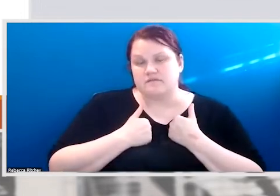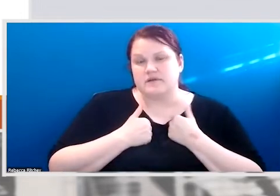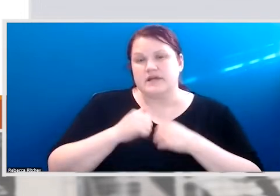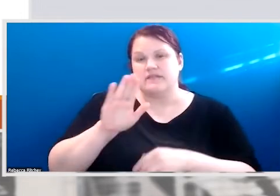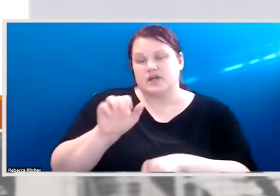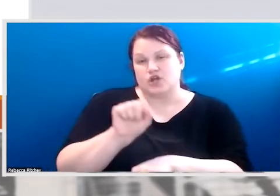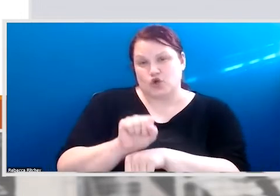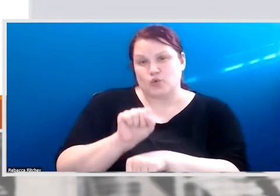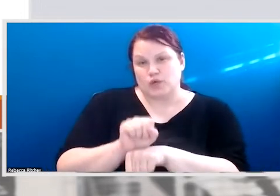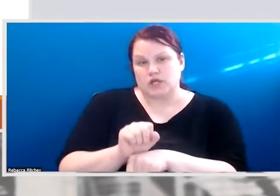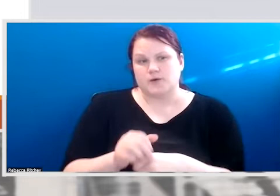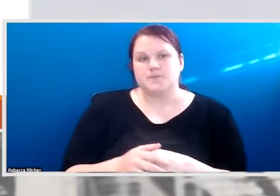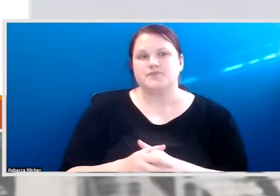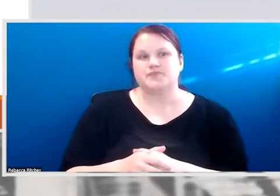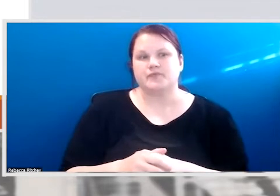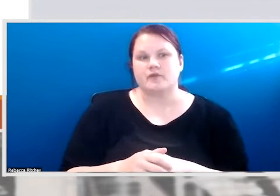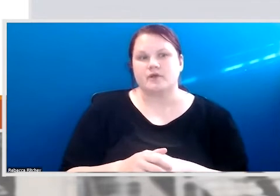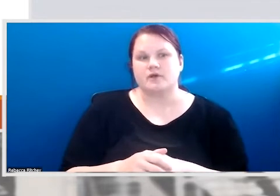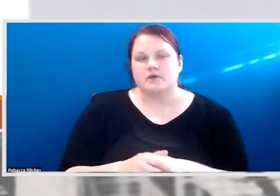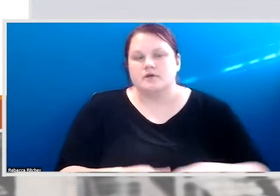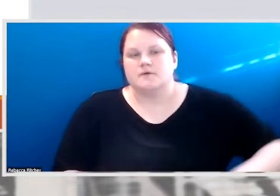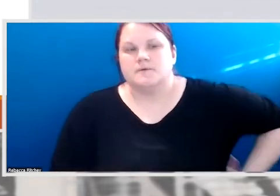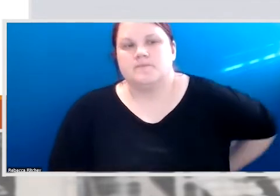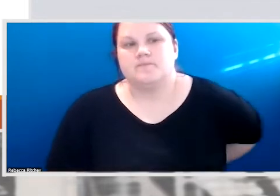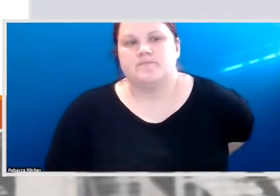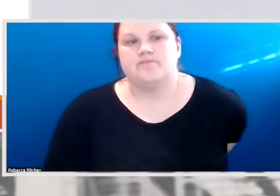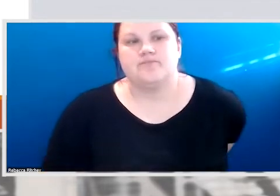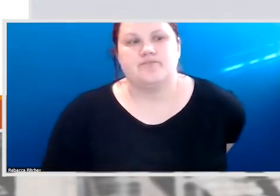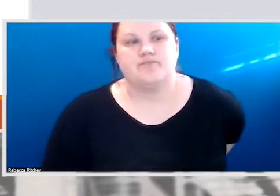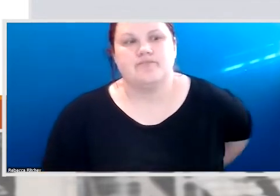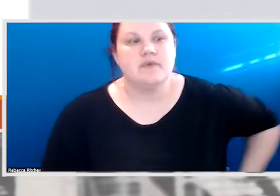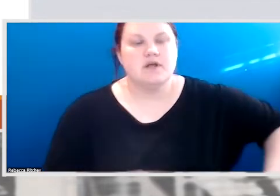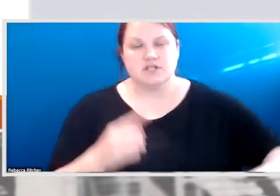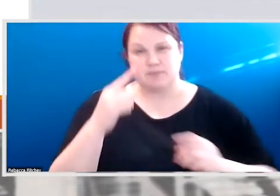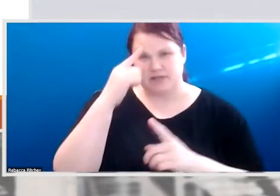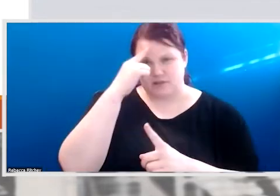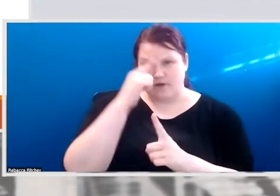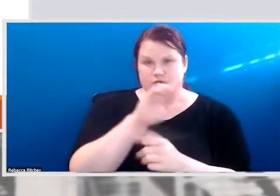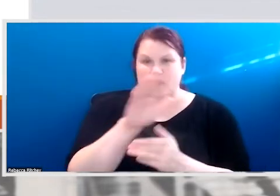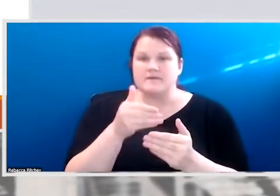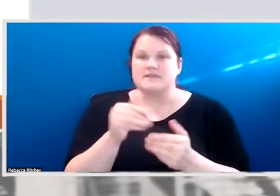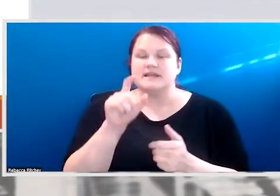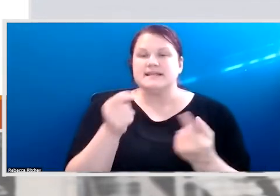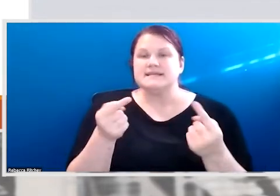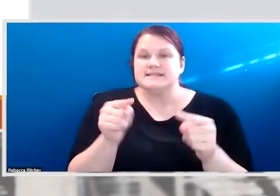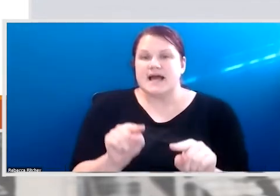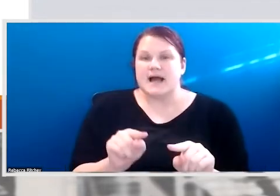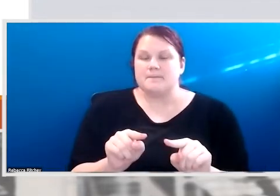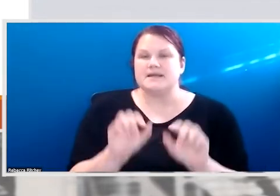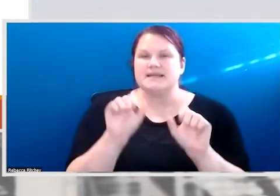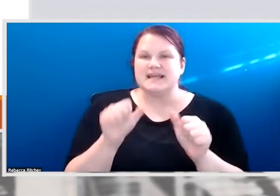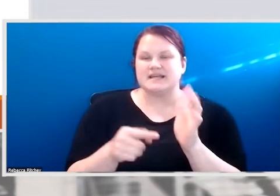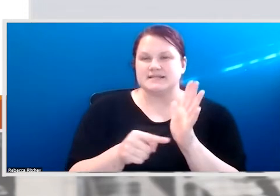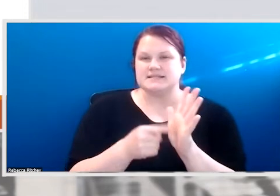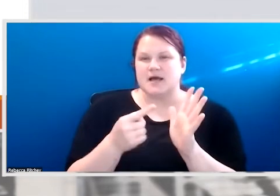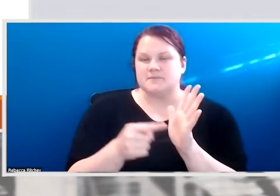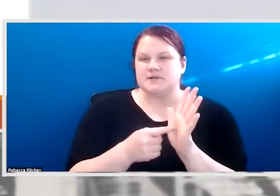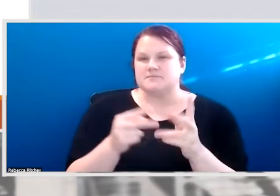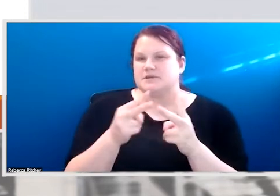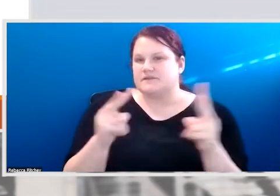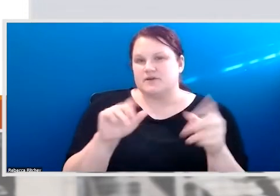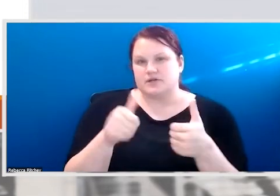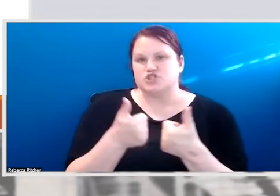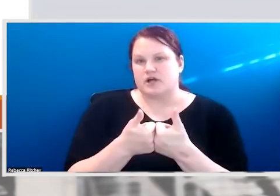career. And so to be thoughtful on everything that needs to happen, it can sometimes be extremely